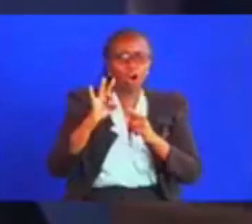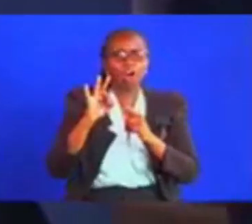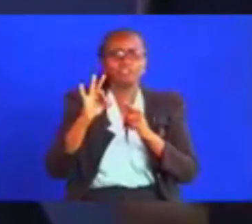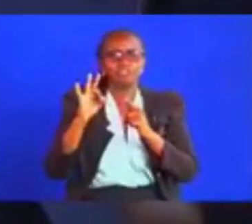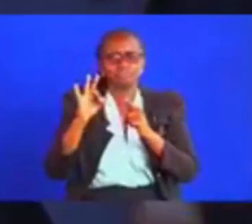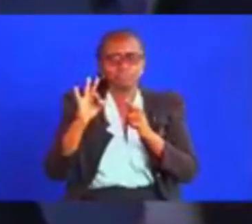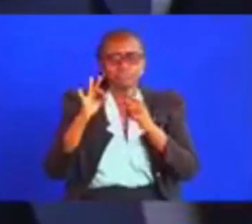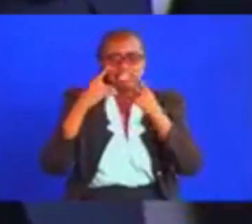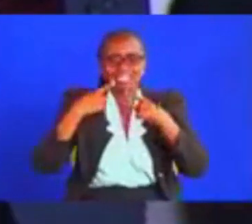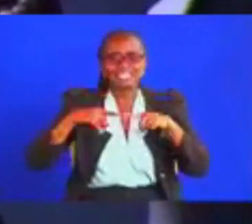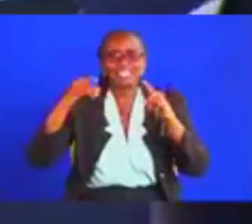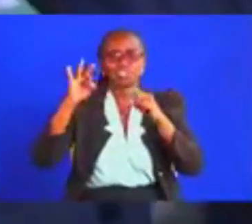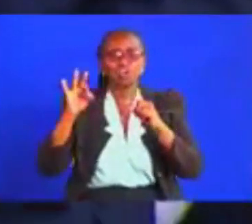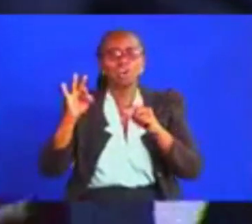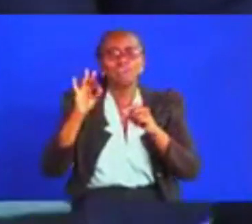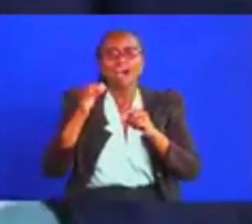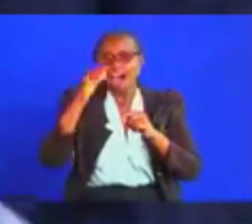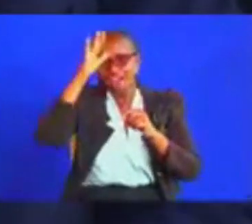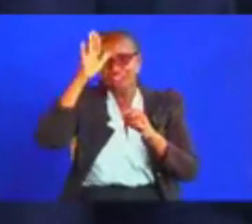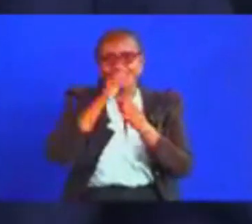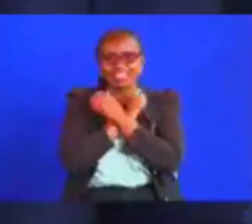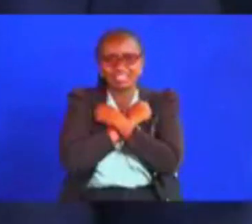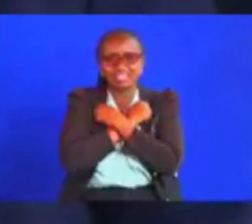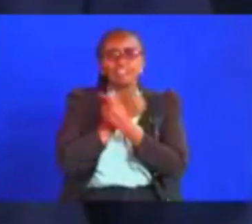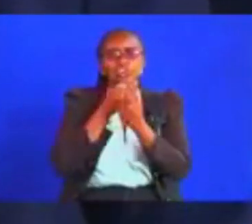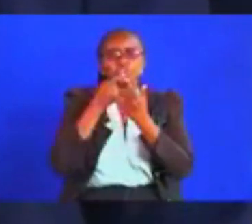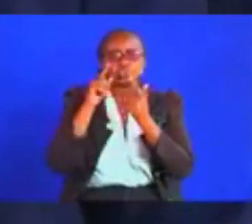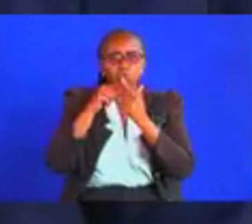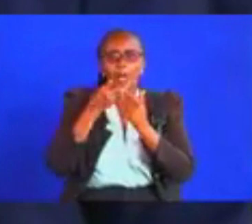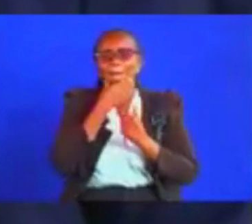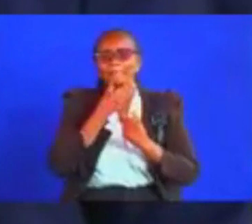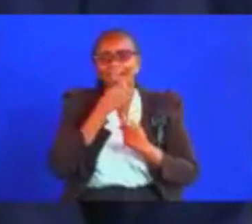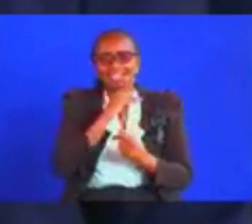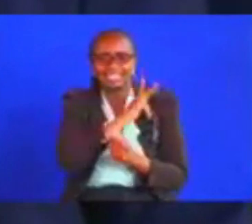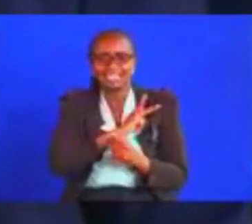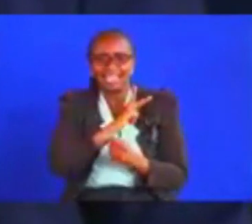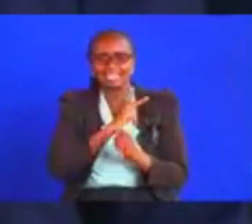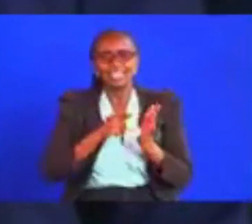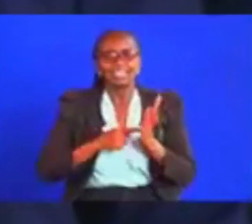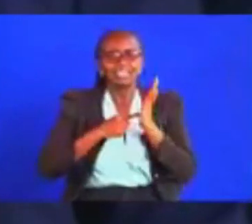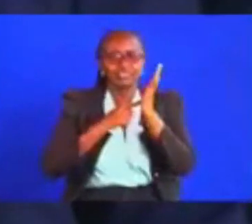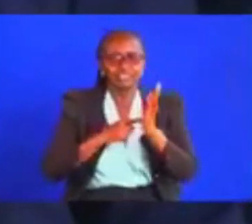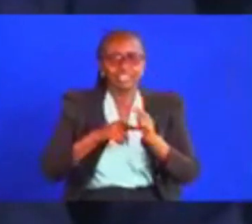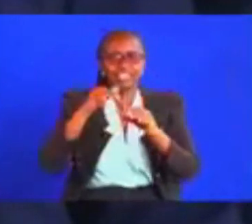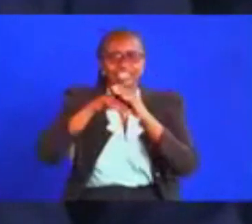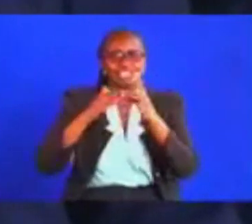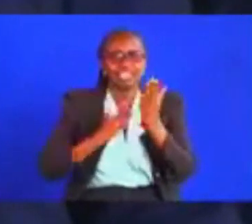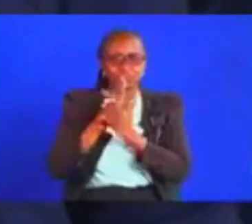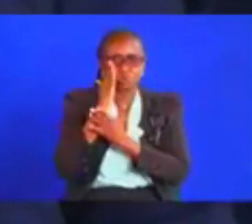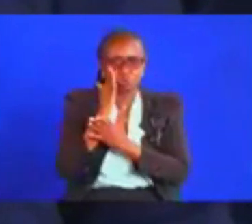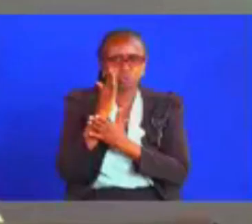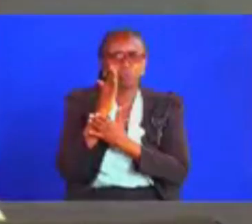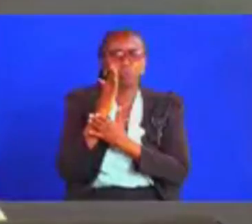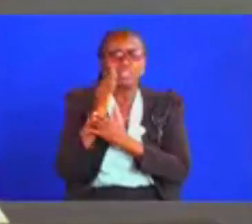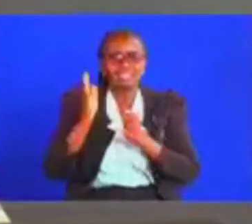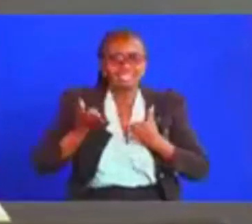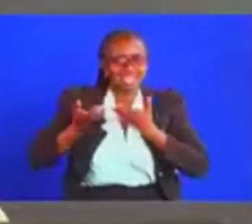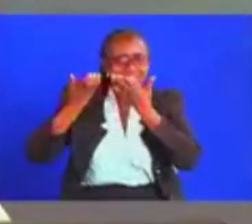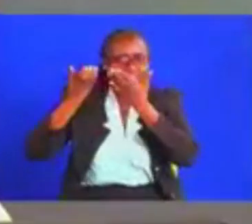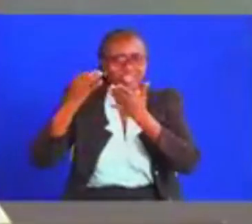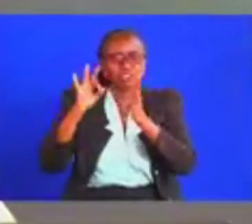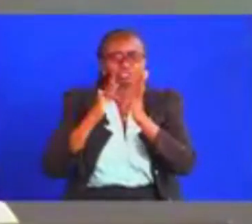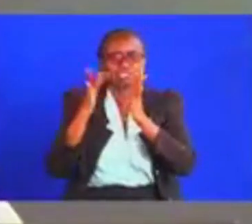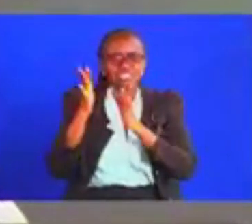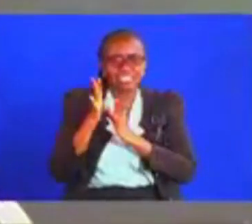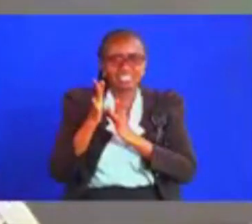of the Father's love to mankind and creation, revealed in and through the substitutionary sacrifice of Jesus,